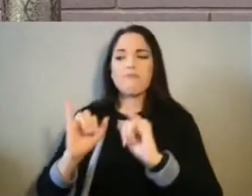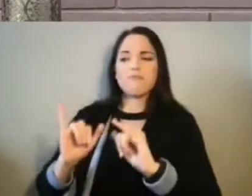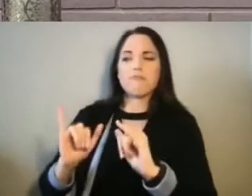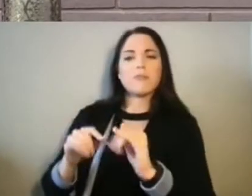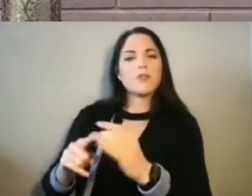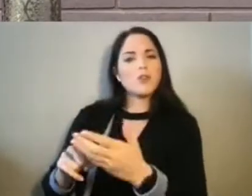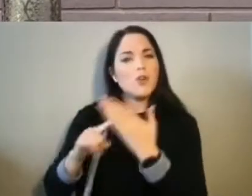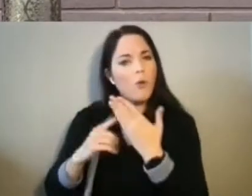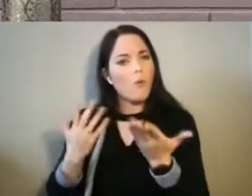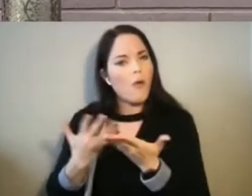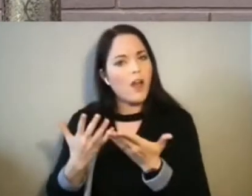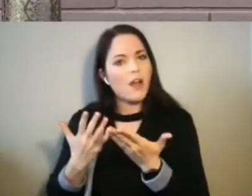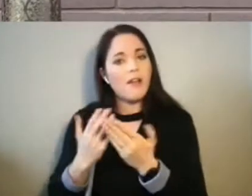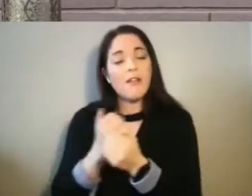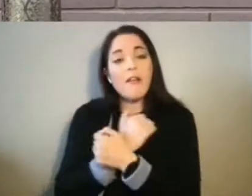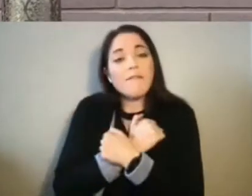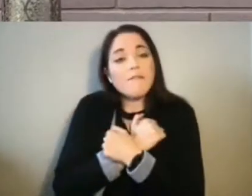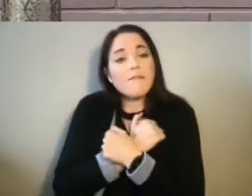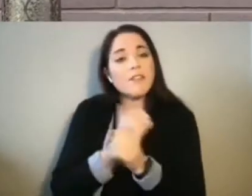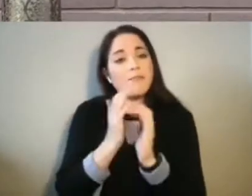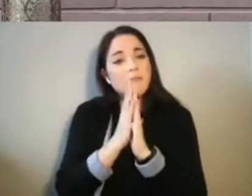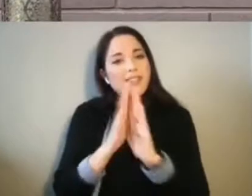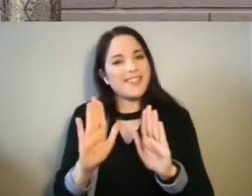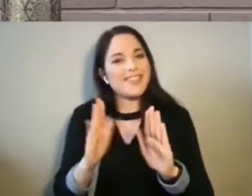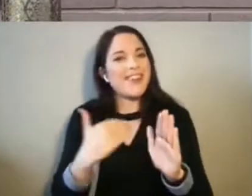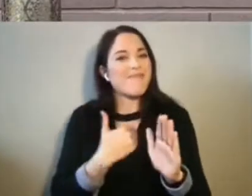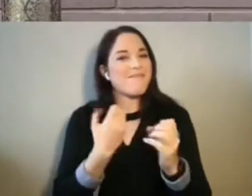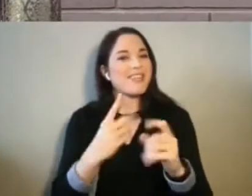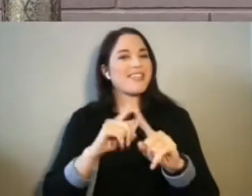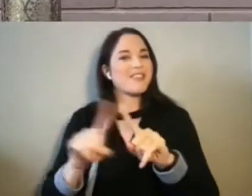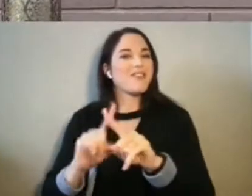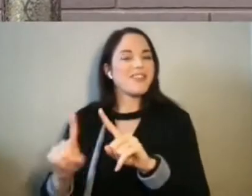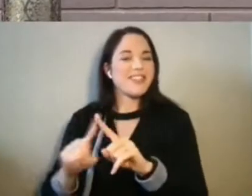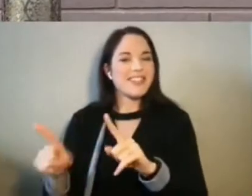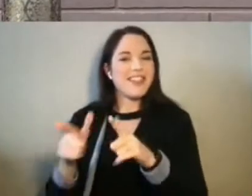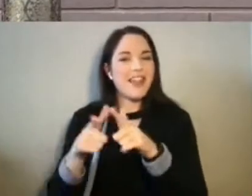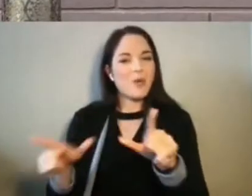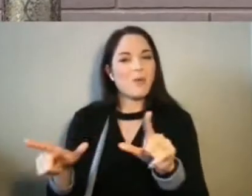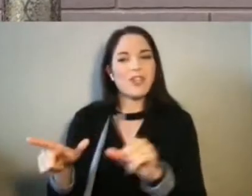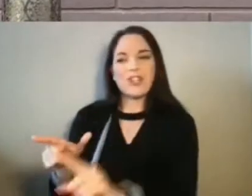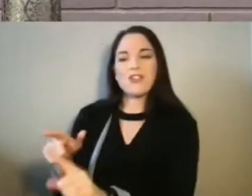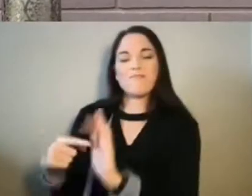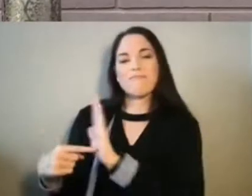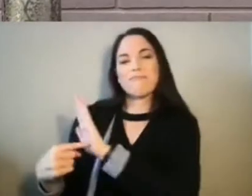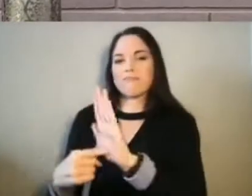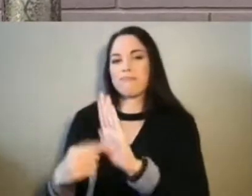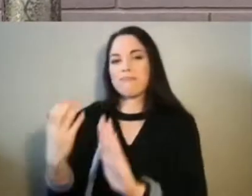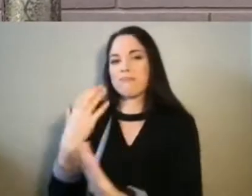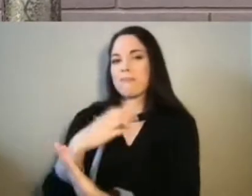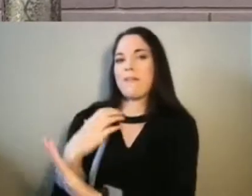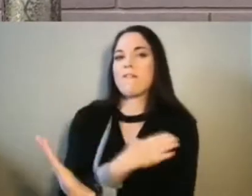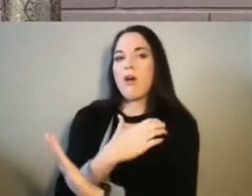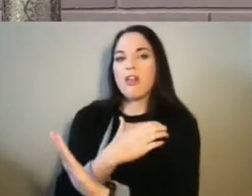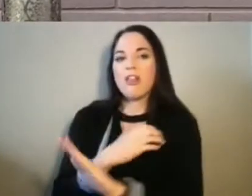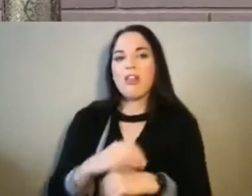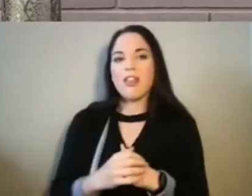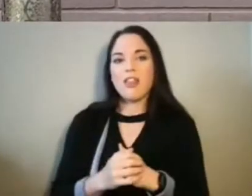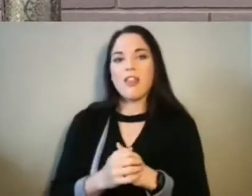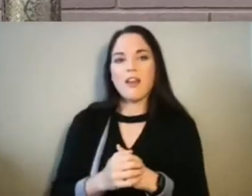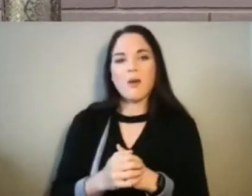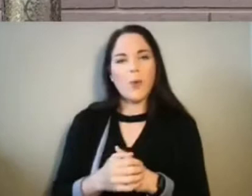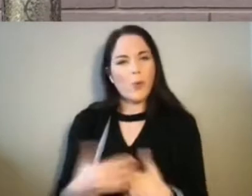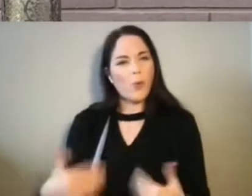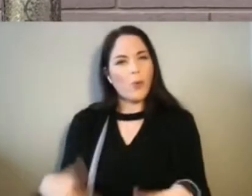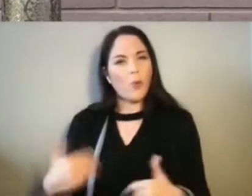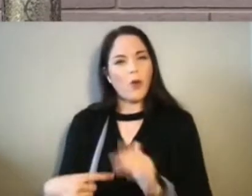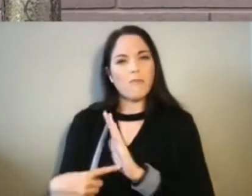Our neighborhood is a busy neighborhood with hundreds of people passing by the peace pole every day, and many barely notice it.